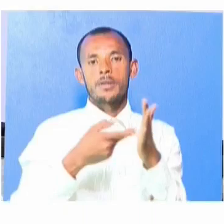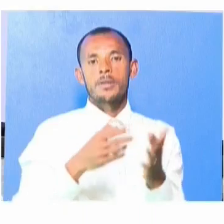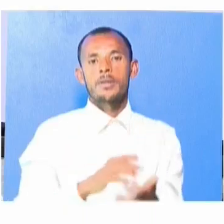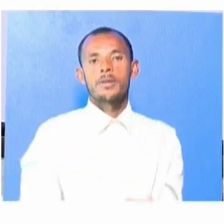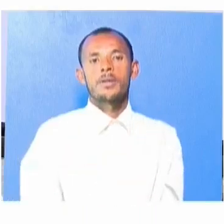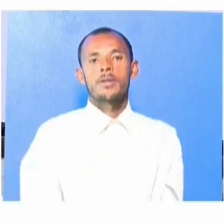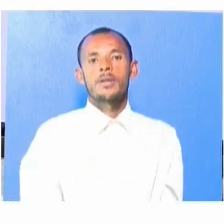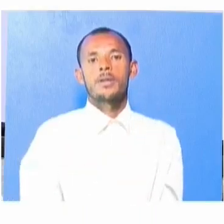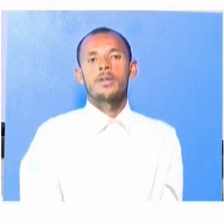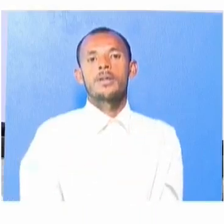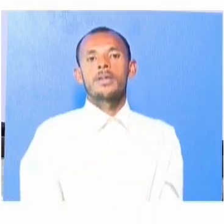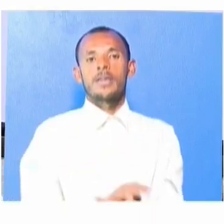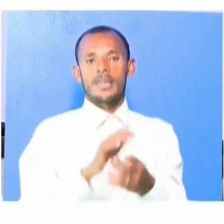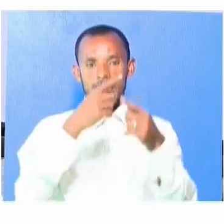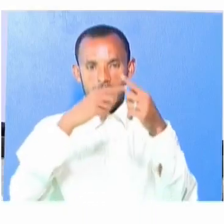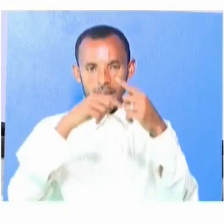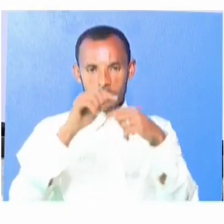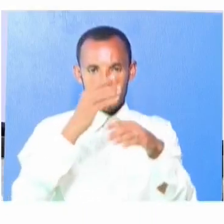comes after.